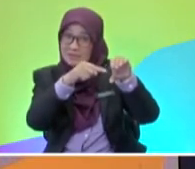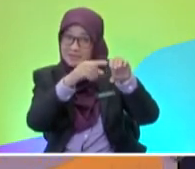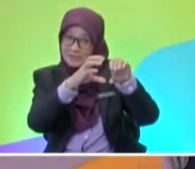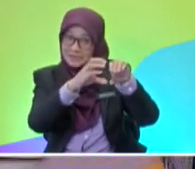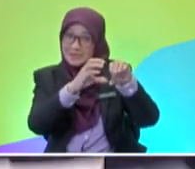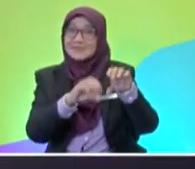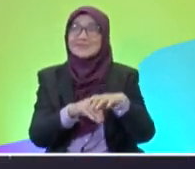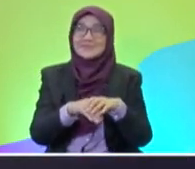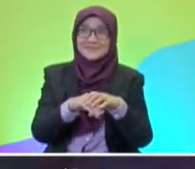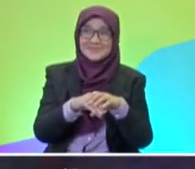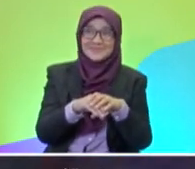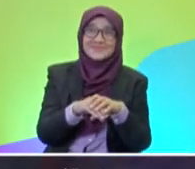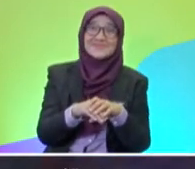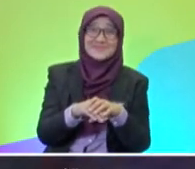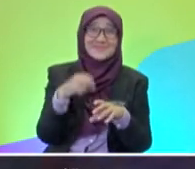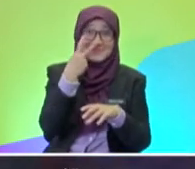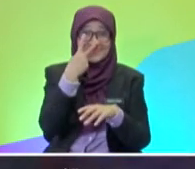Oh. Okay. Look at what I can do with this.